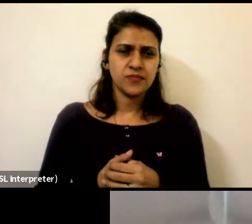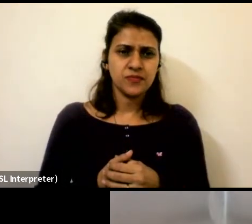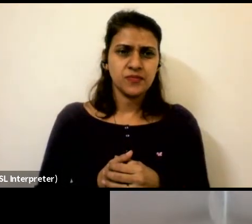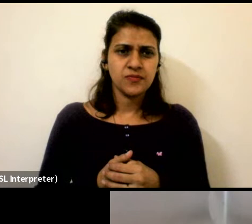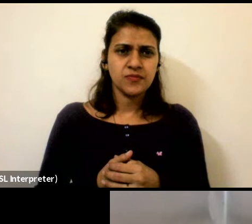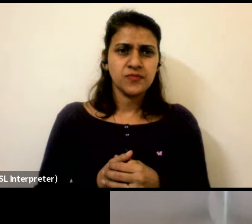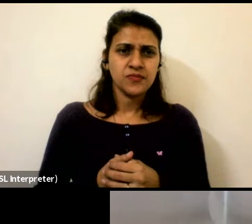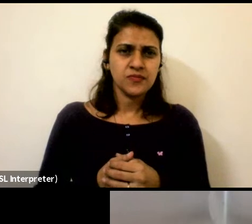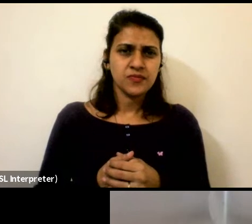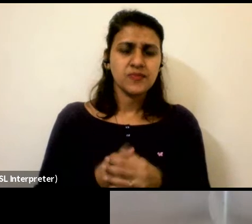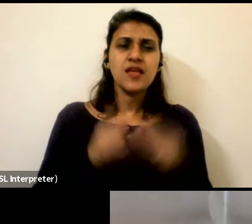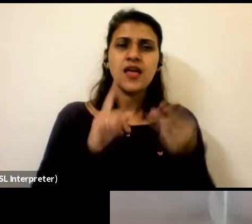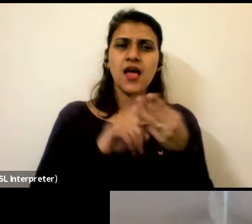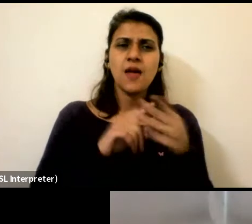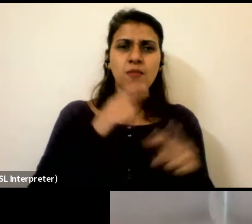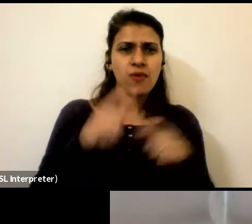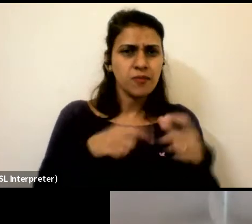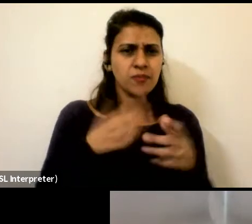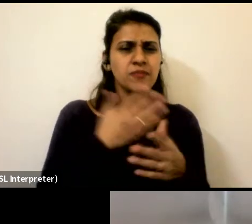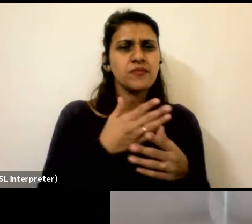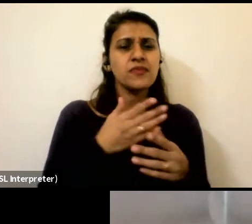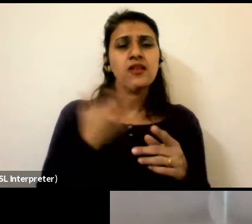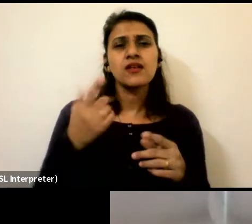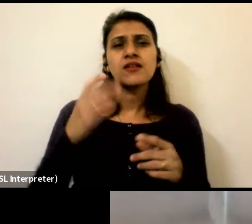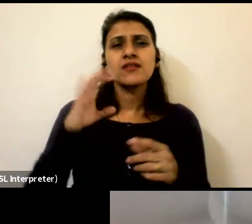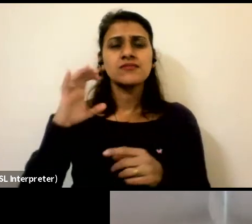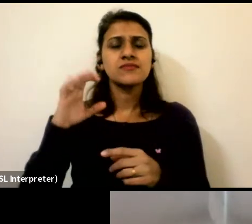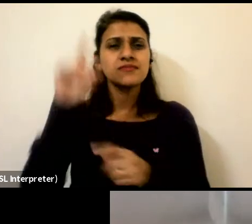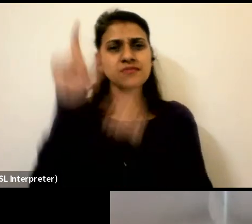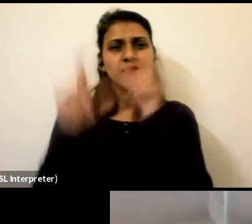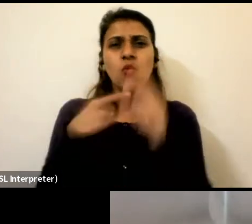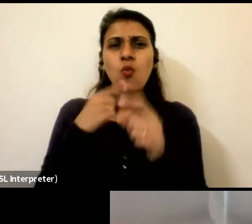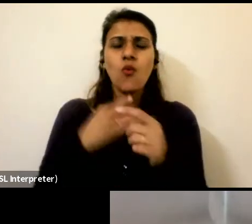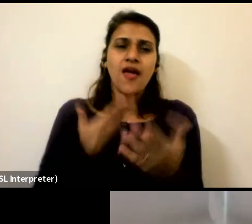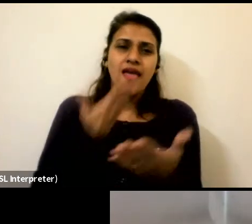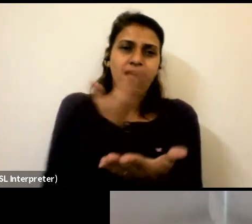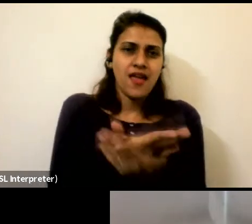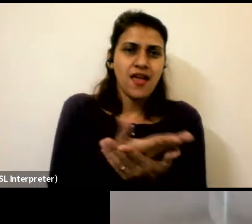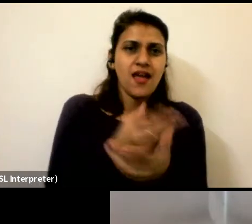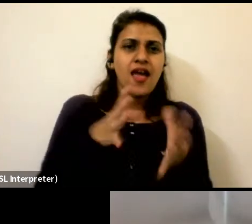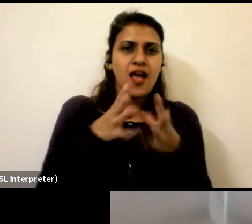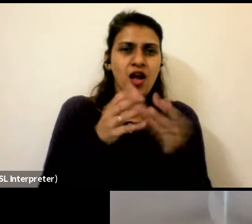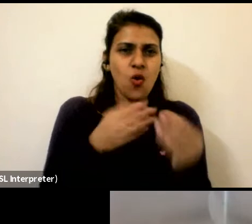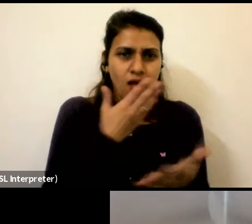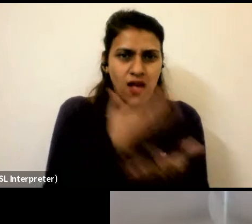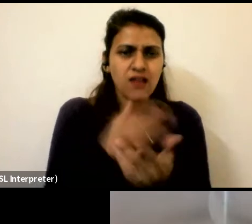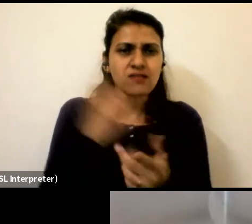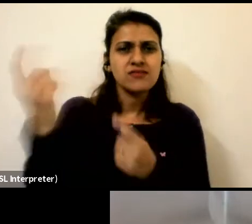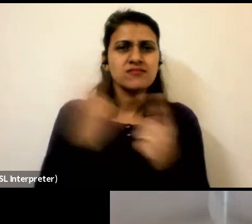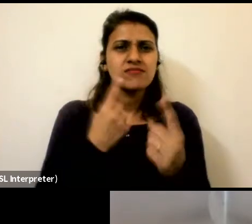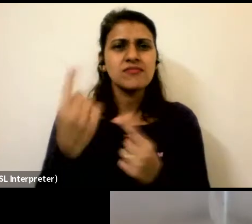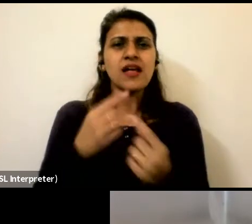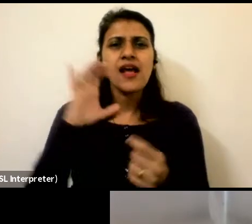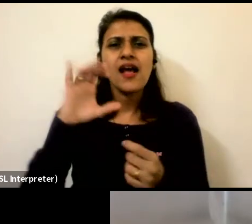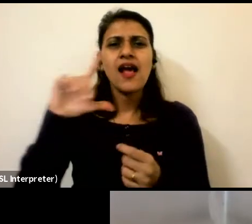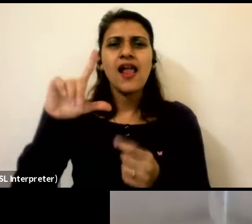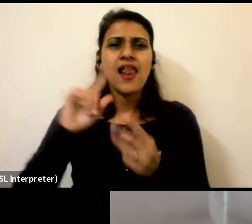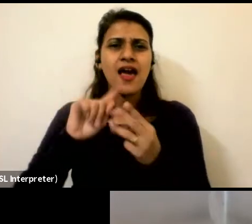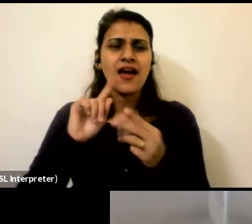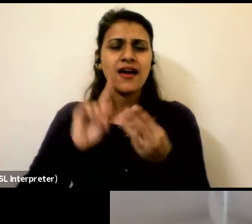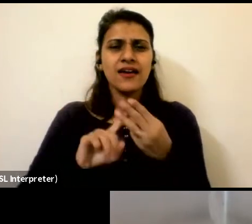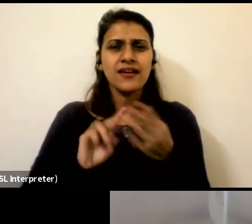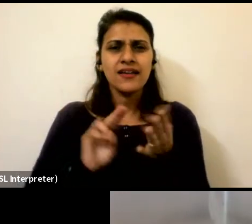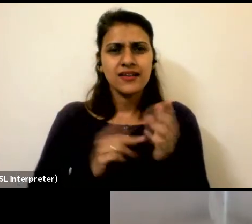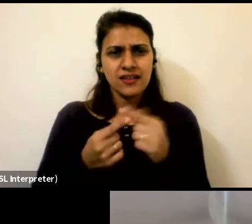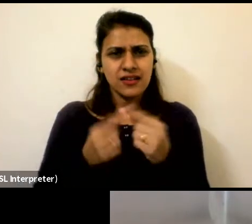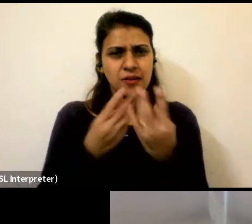employees, and there also were clients. So as a bank, how did you address this whole issue about